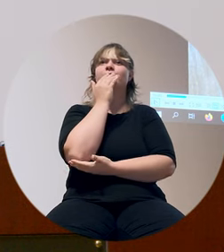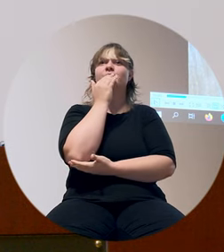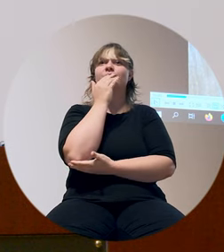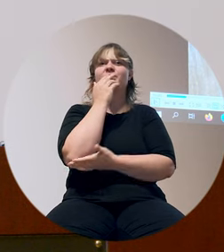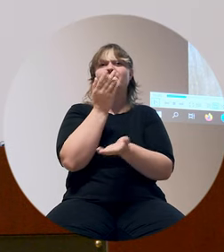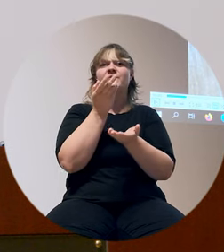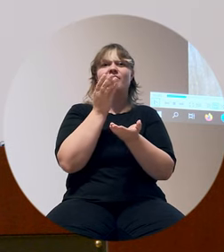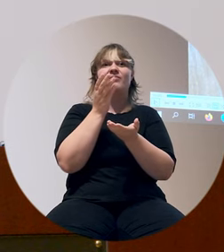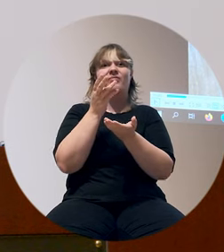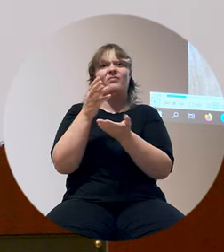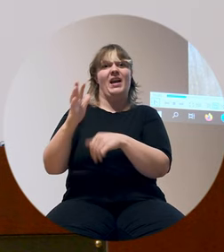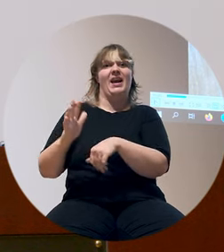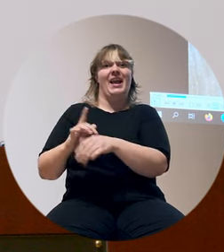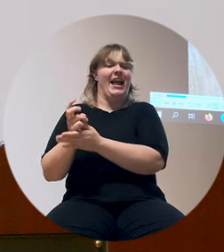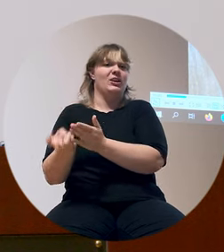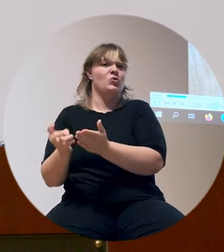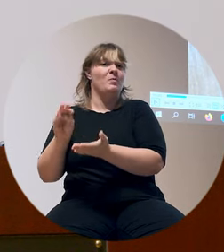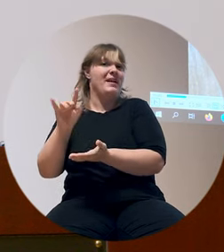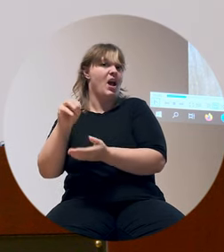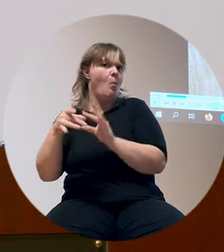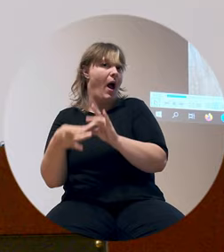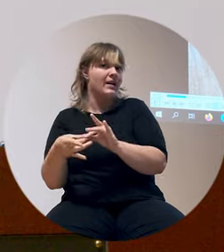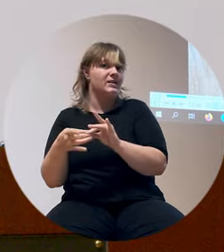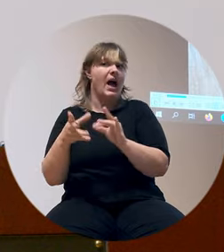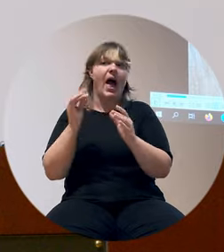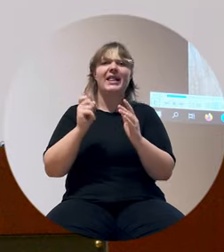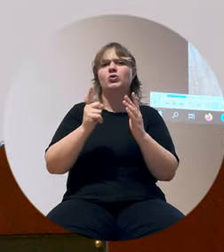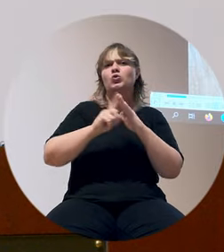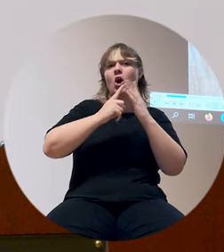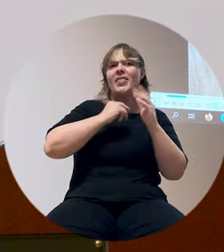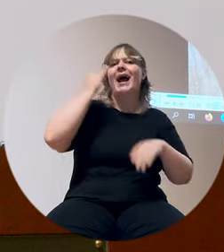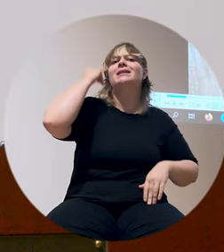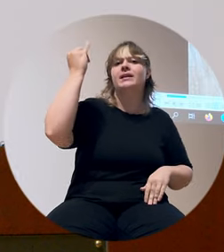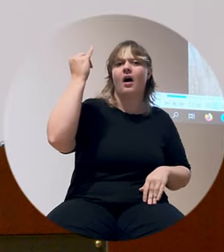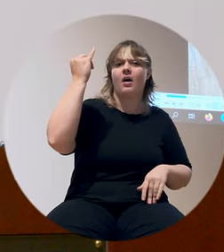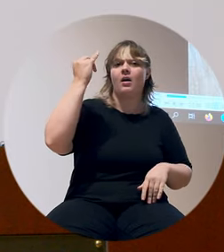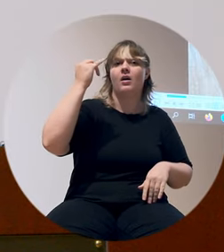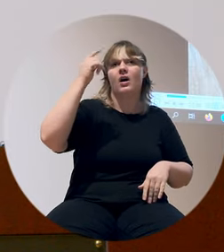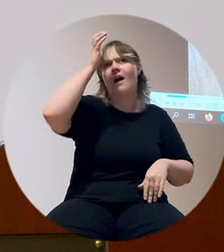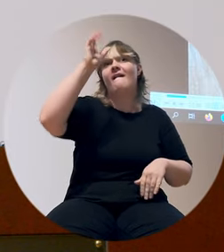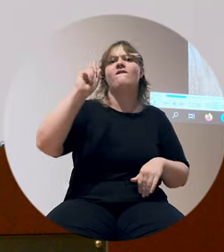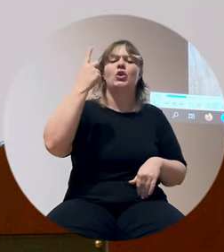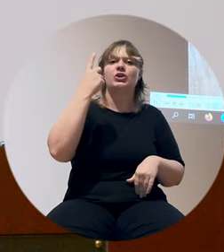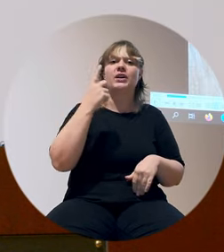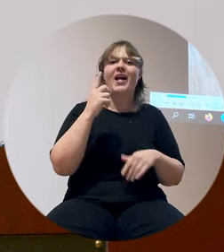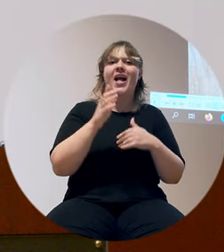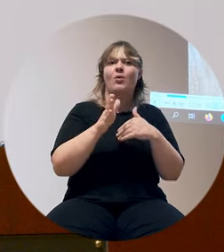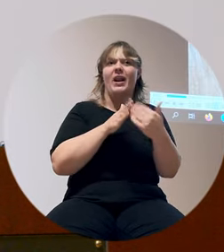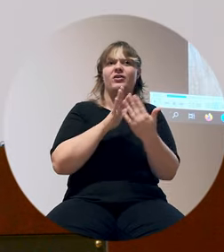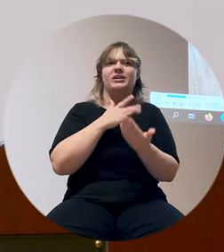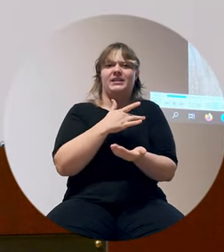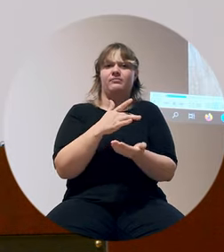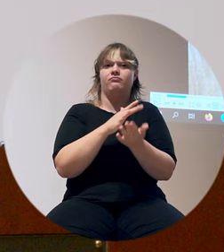get into medium-wise. I like to start with an idea, and then whatever tends to be the best